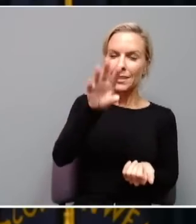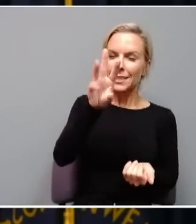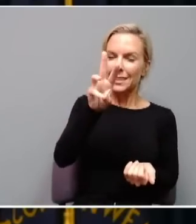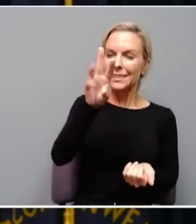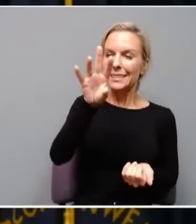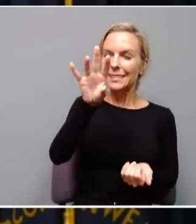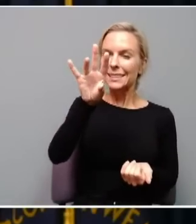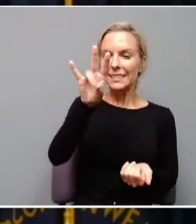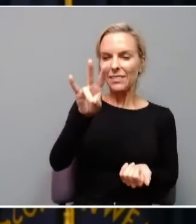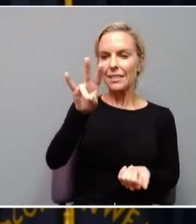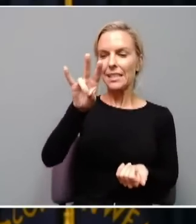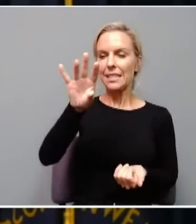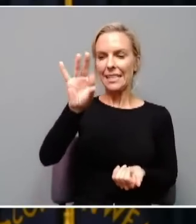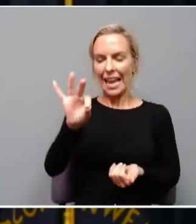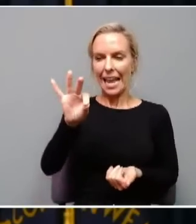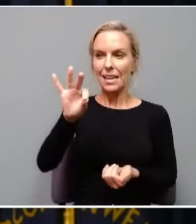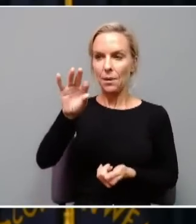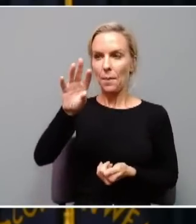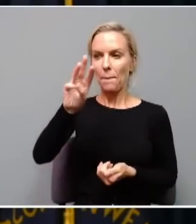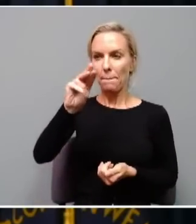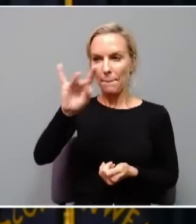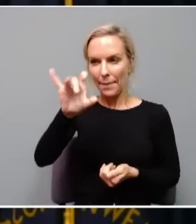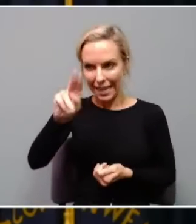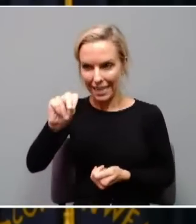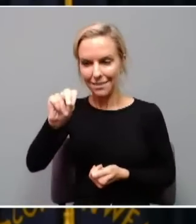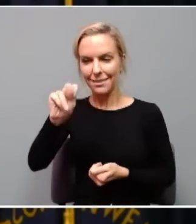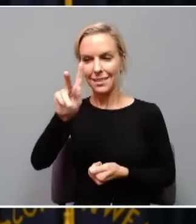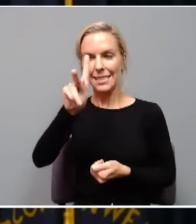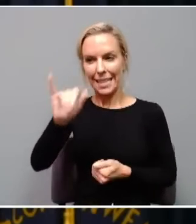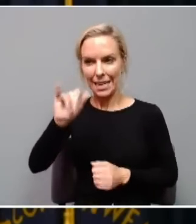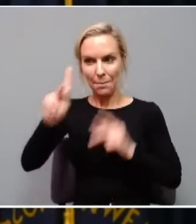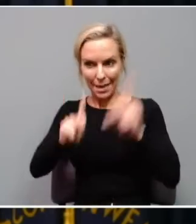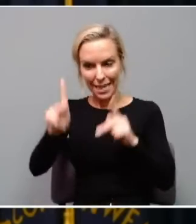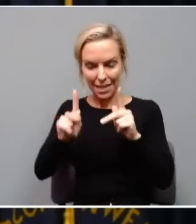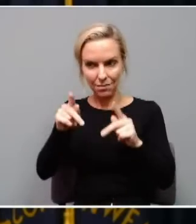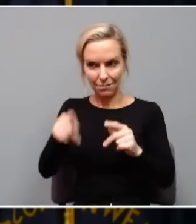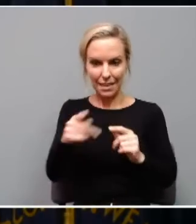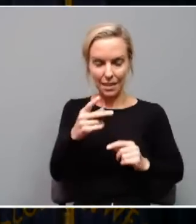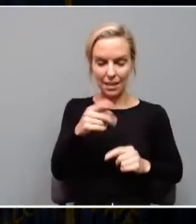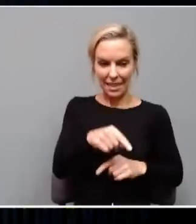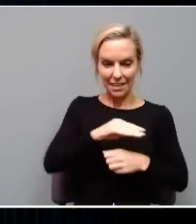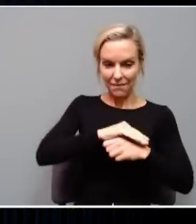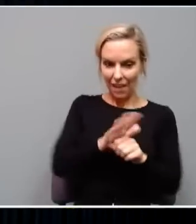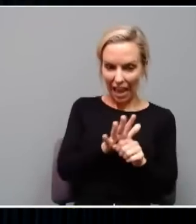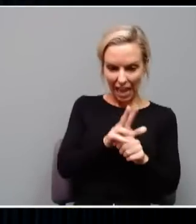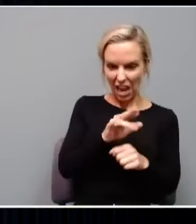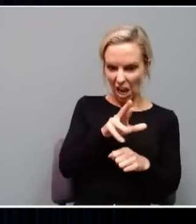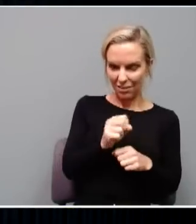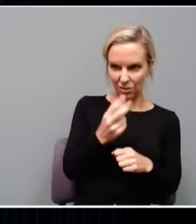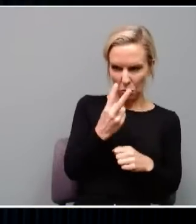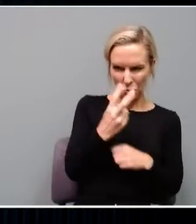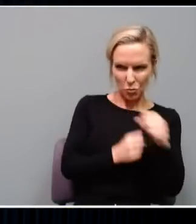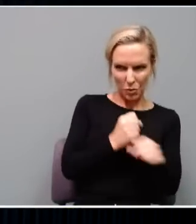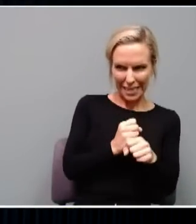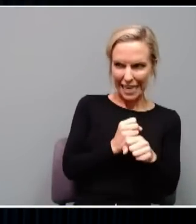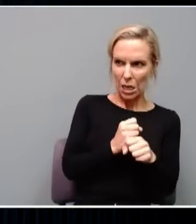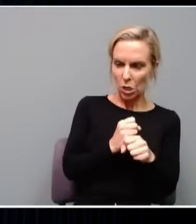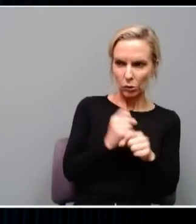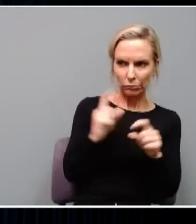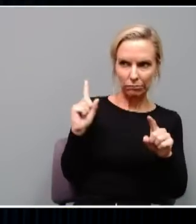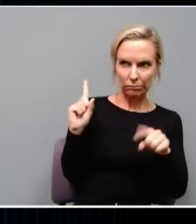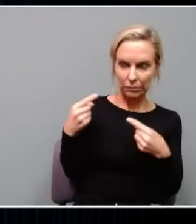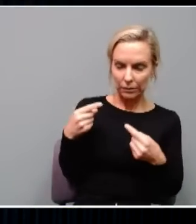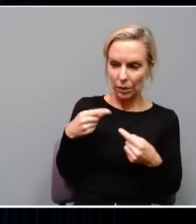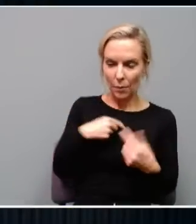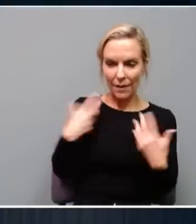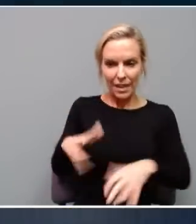2,667,900 Kentuckians for a virus that isn't 2 years old, never been done before, I don't think,